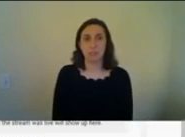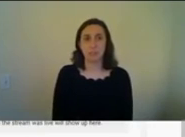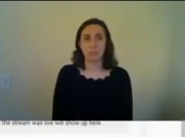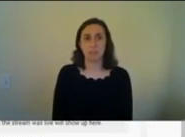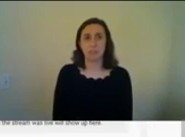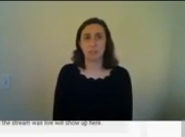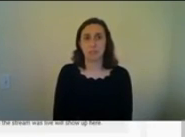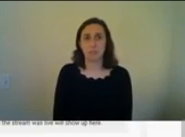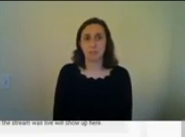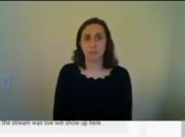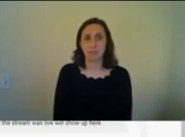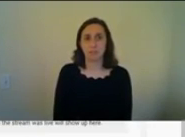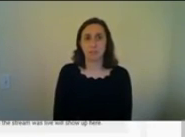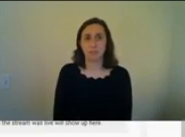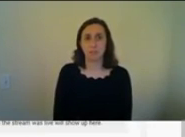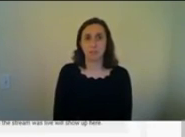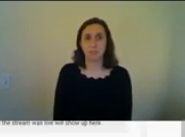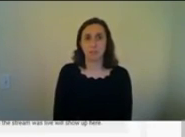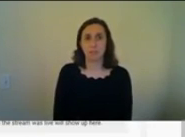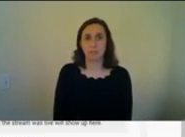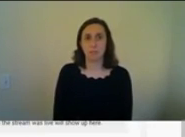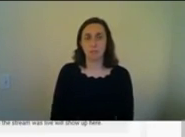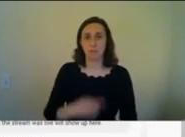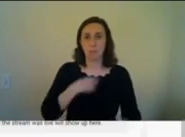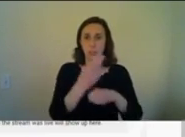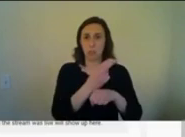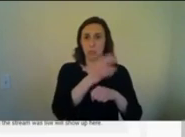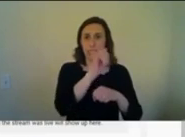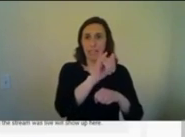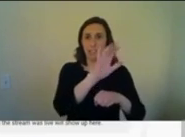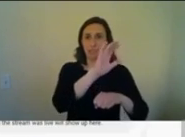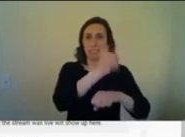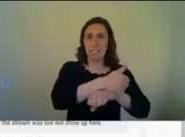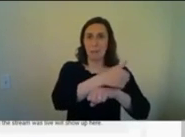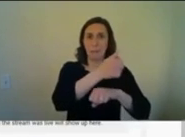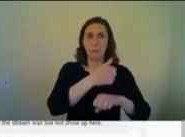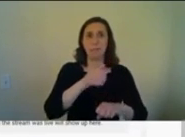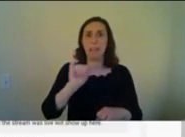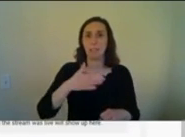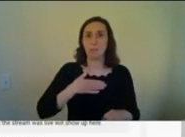So 3, I'm going to use this format. There's my quotient, 3,